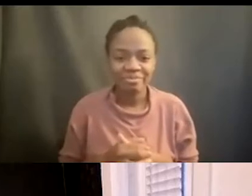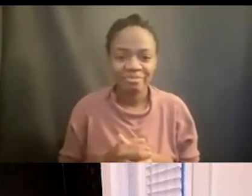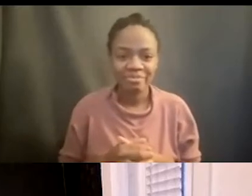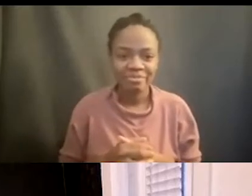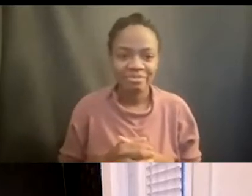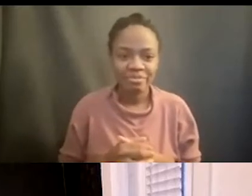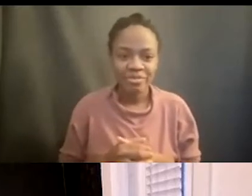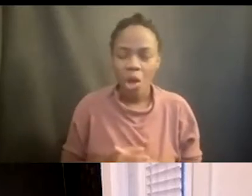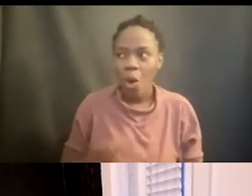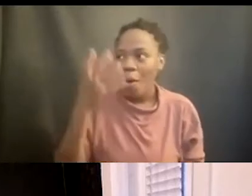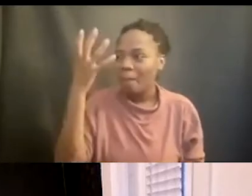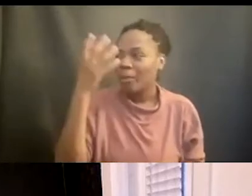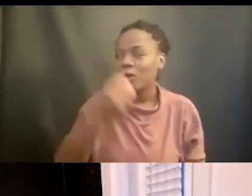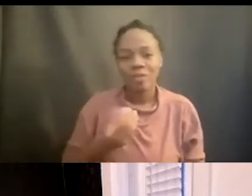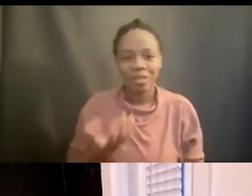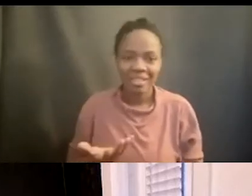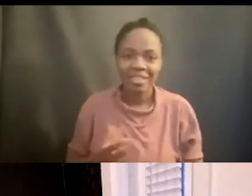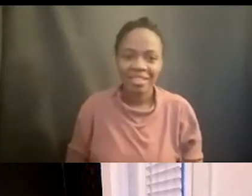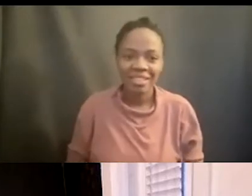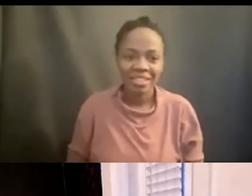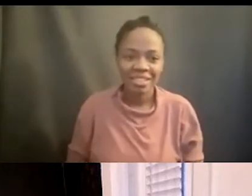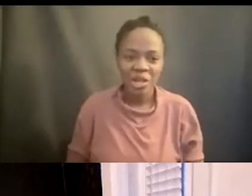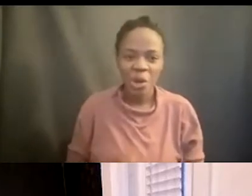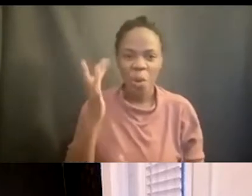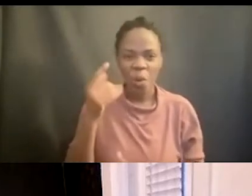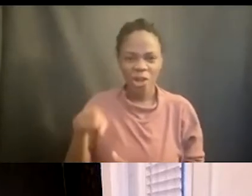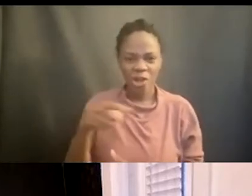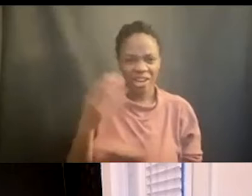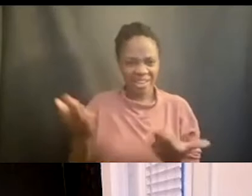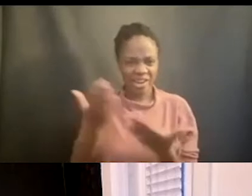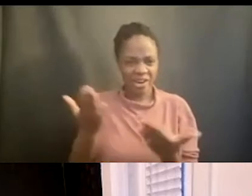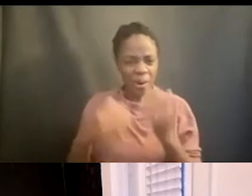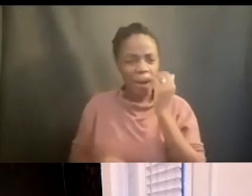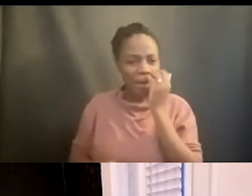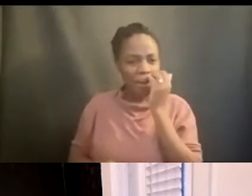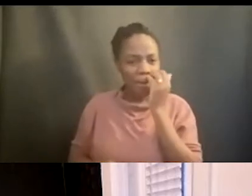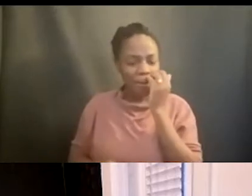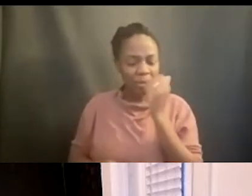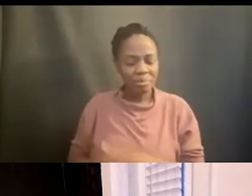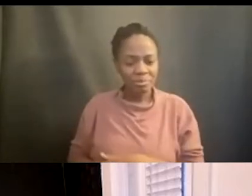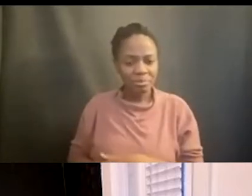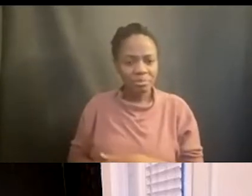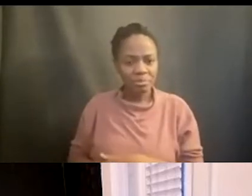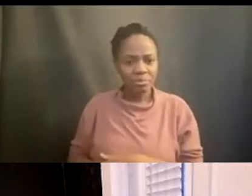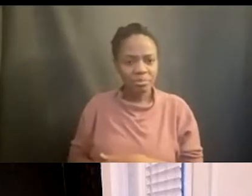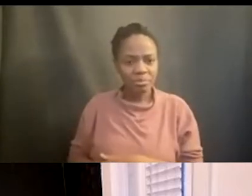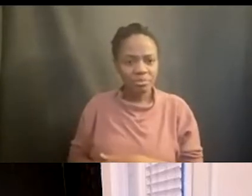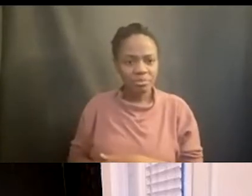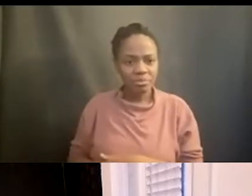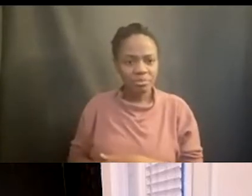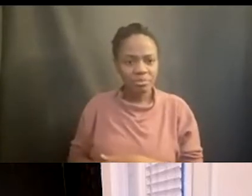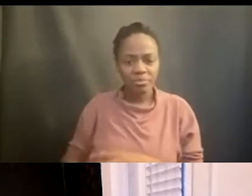That was beautifully said. Why you're here. I think ultimately the sheer number of people